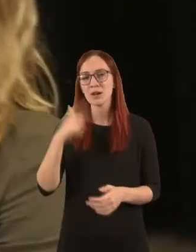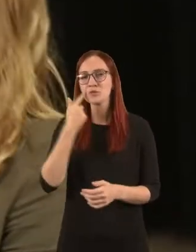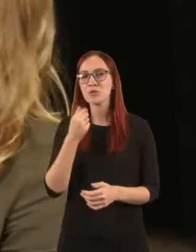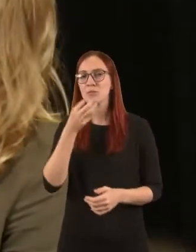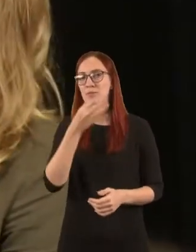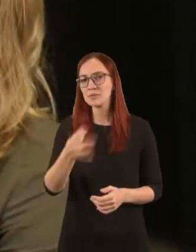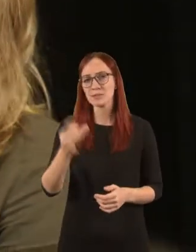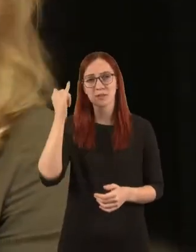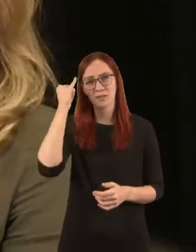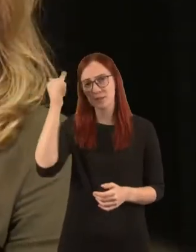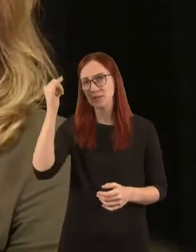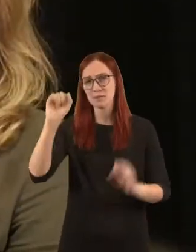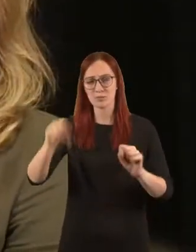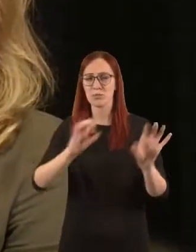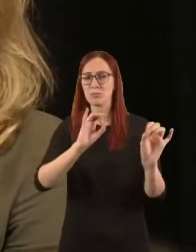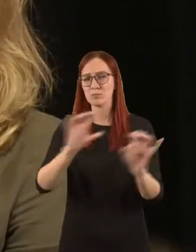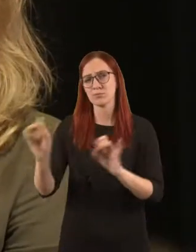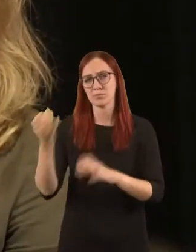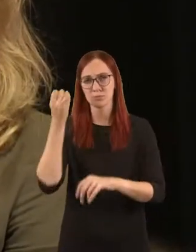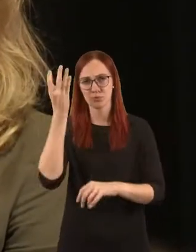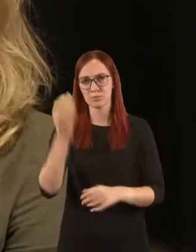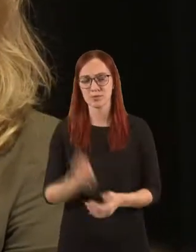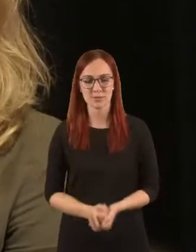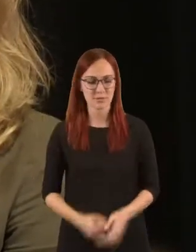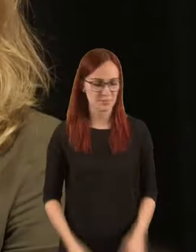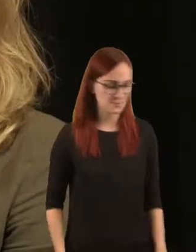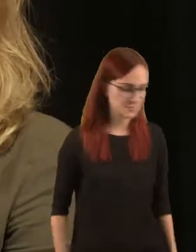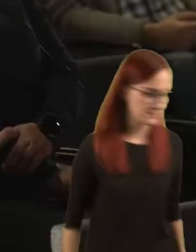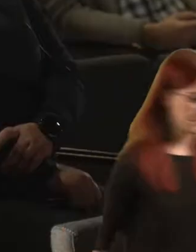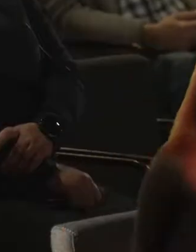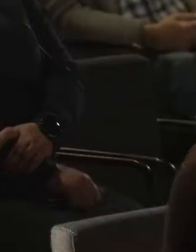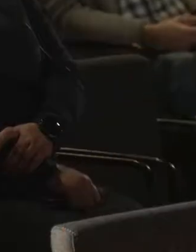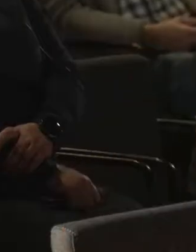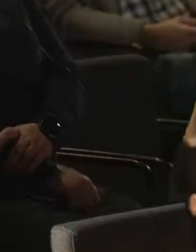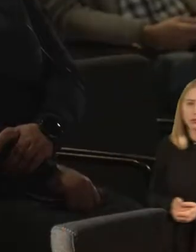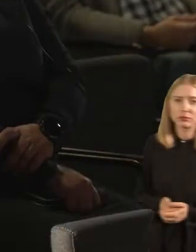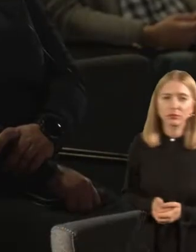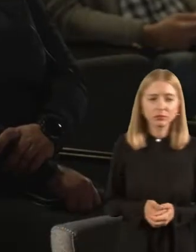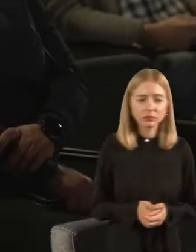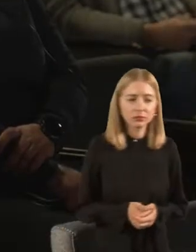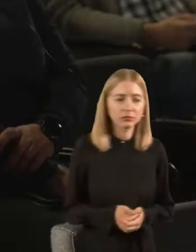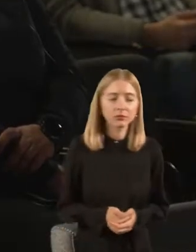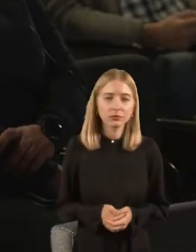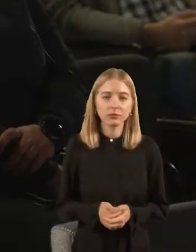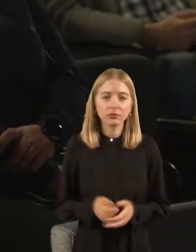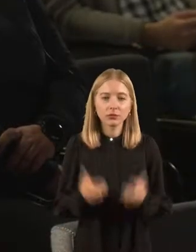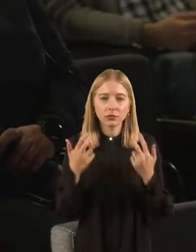good example that we are viewing same laws in a different way.